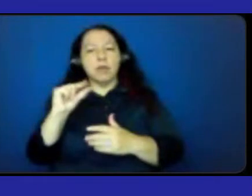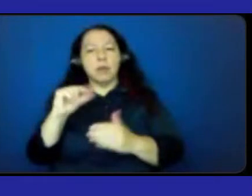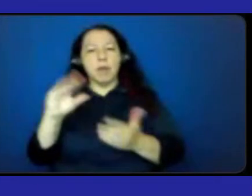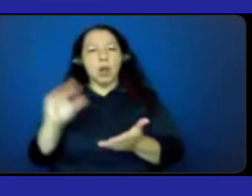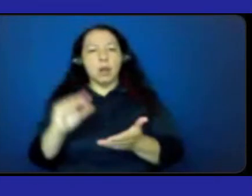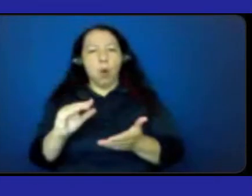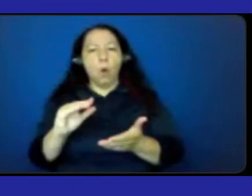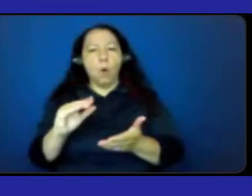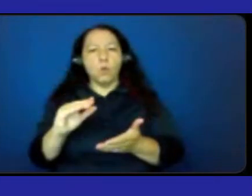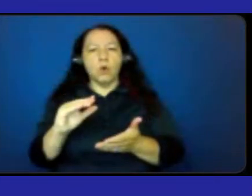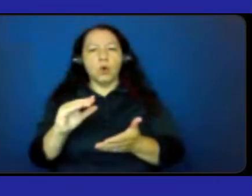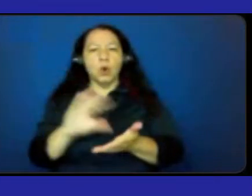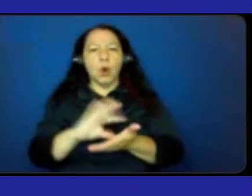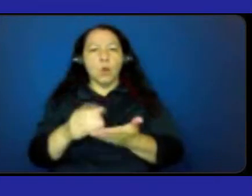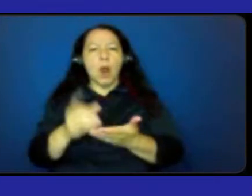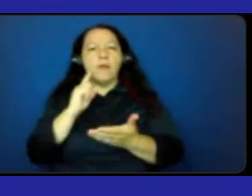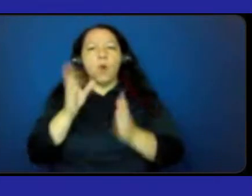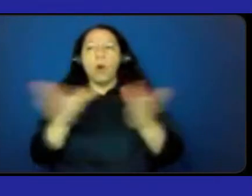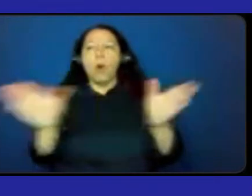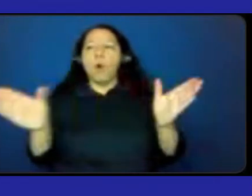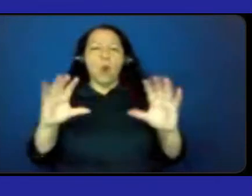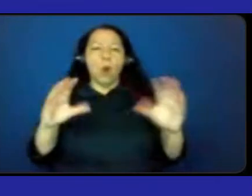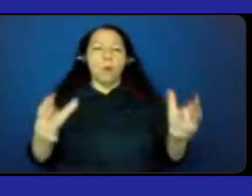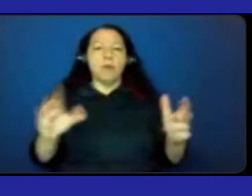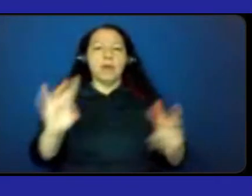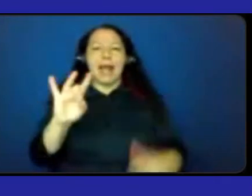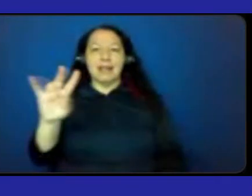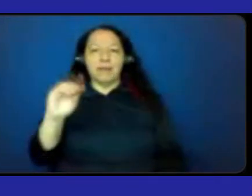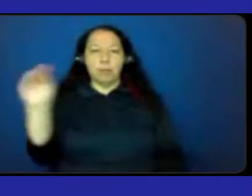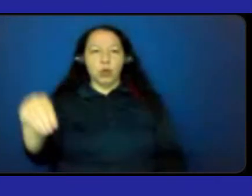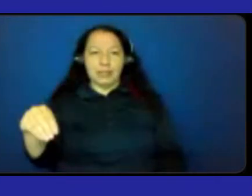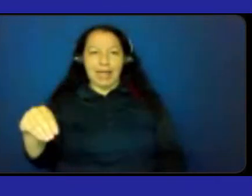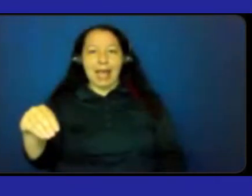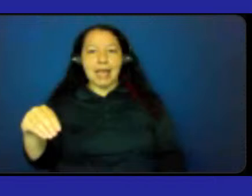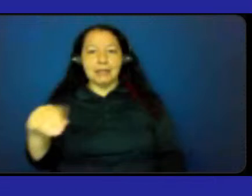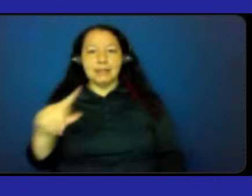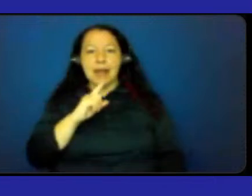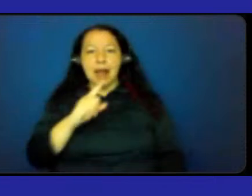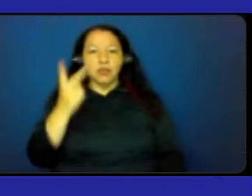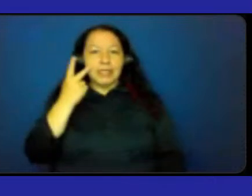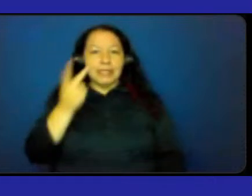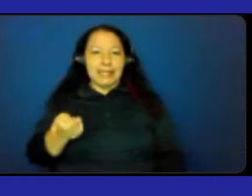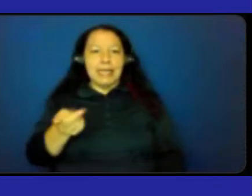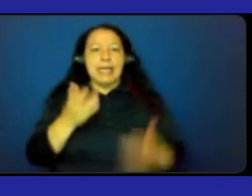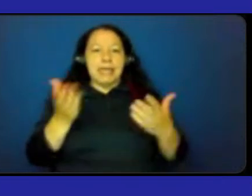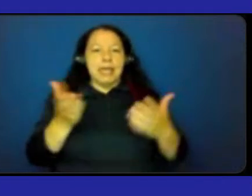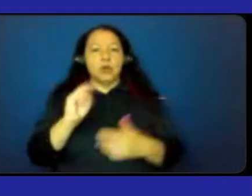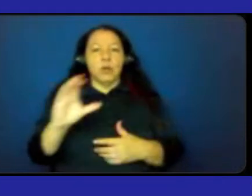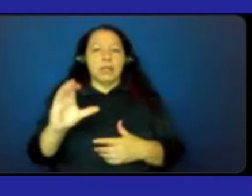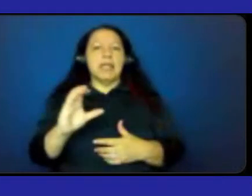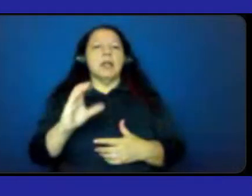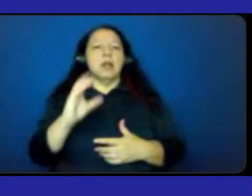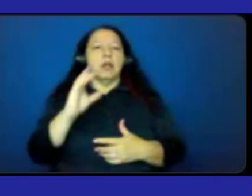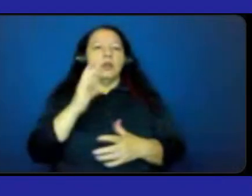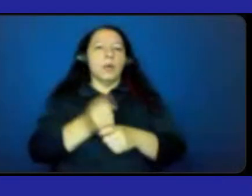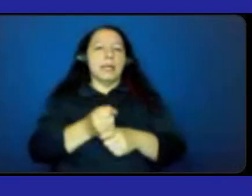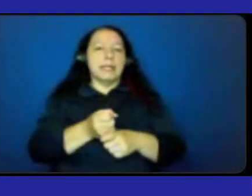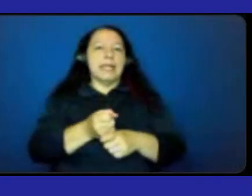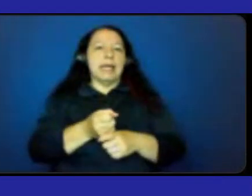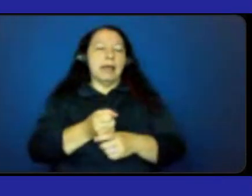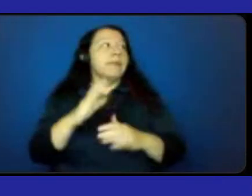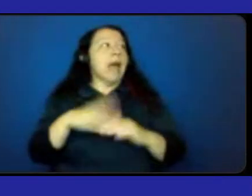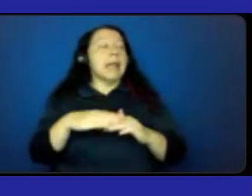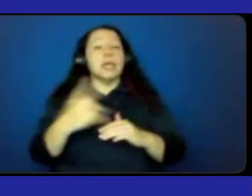overall population of 87% that's seen in New York City to have received at least one dose for all